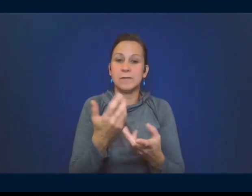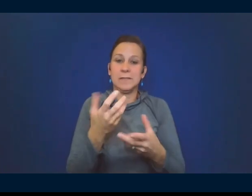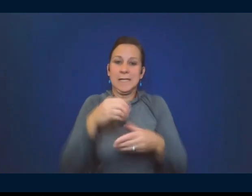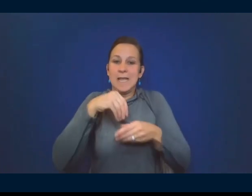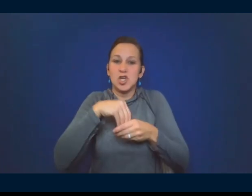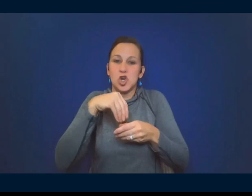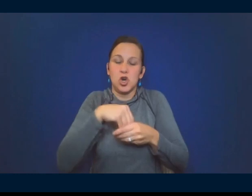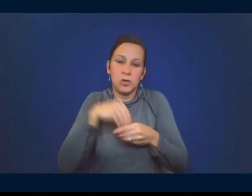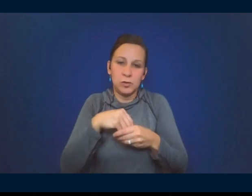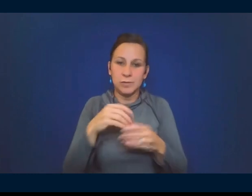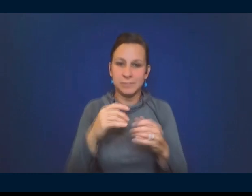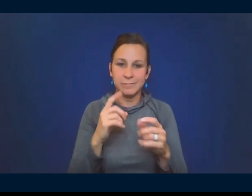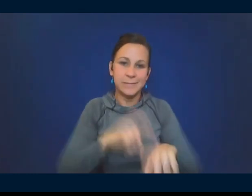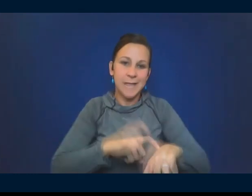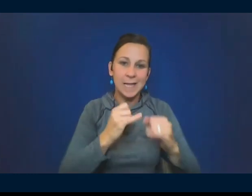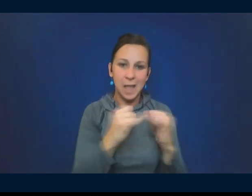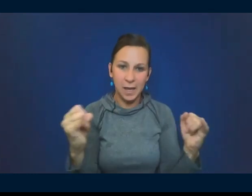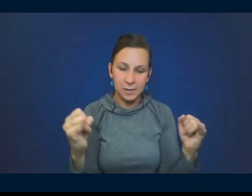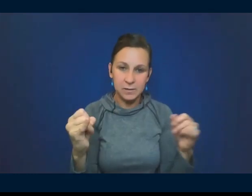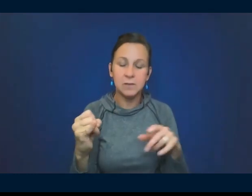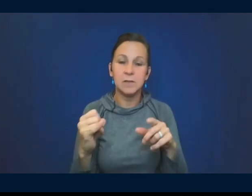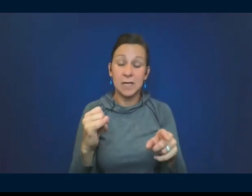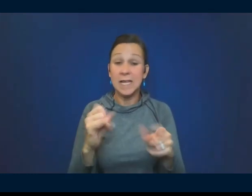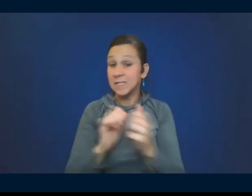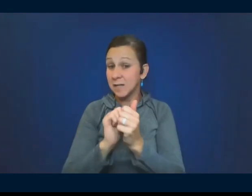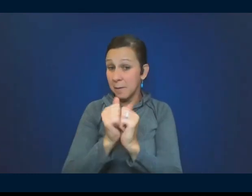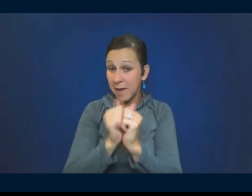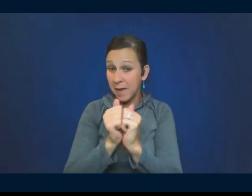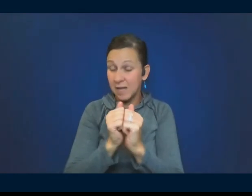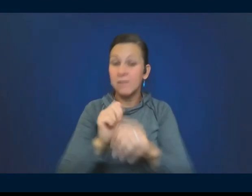deadline. And this is a competitive